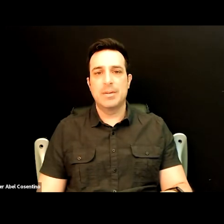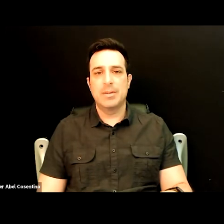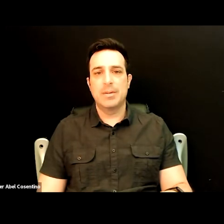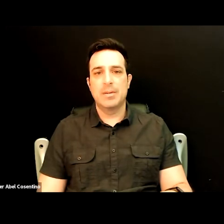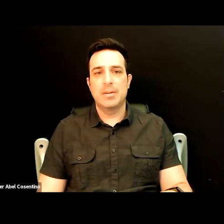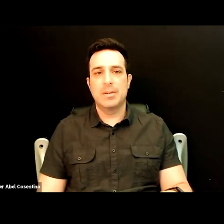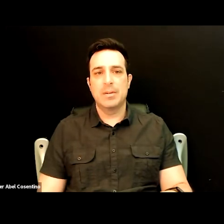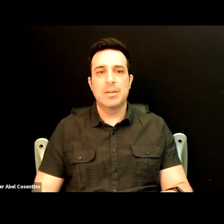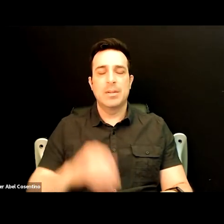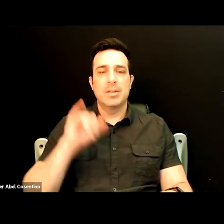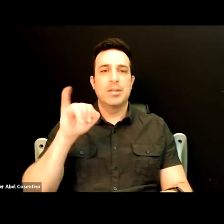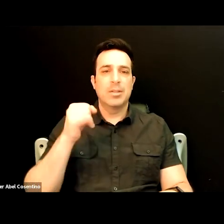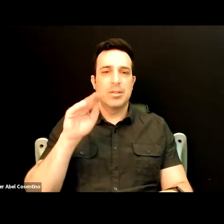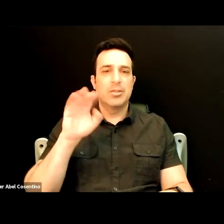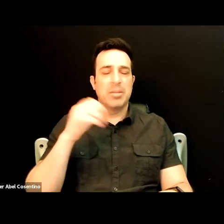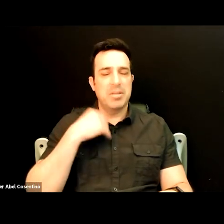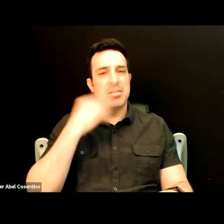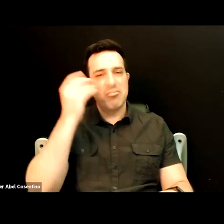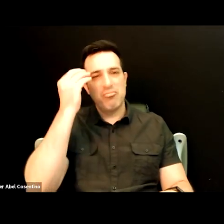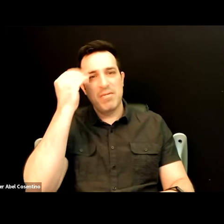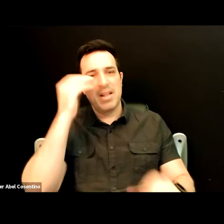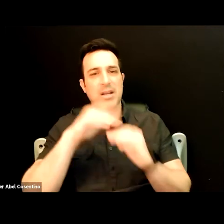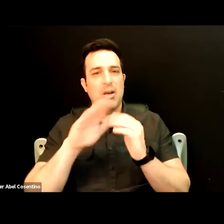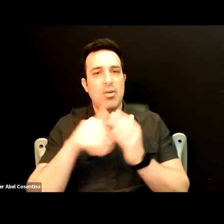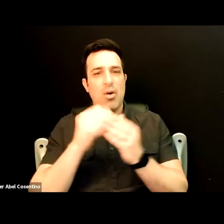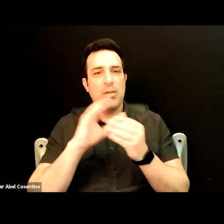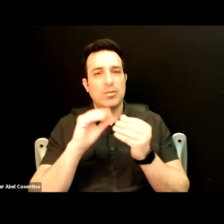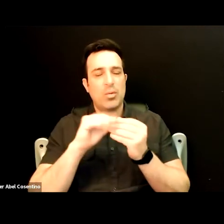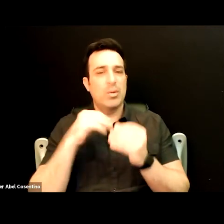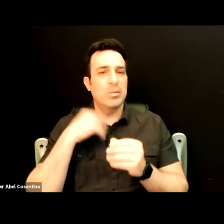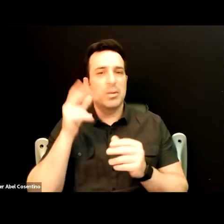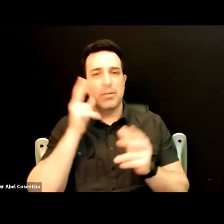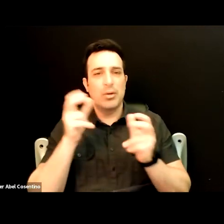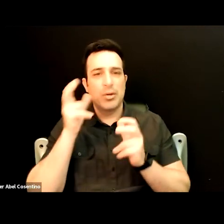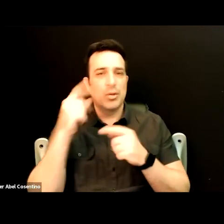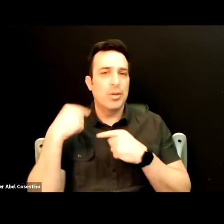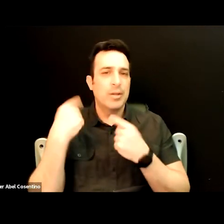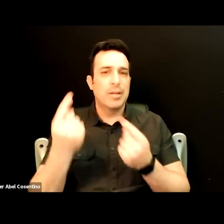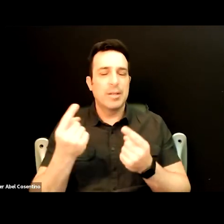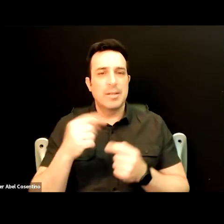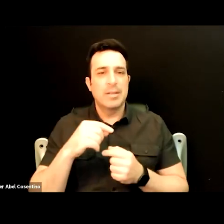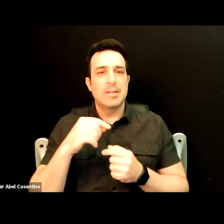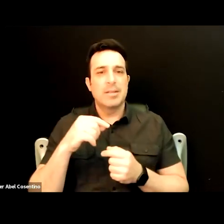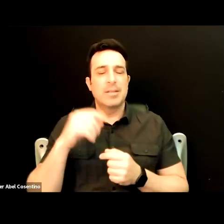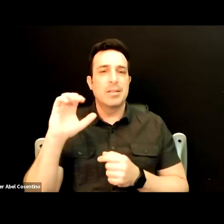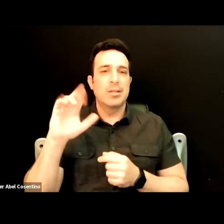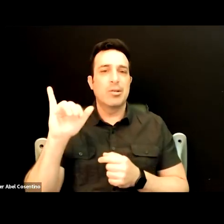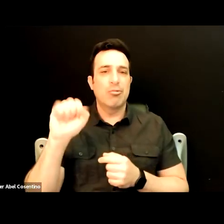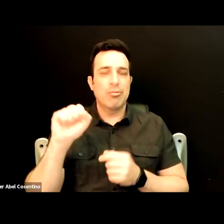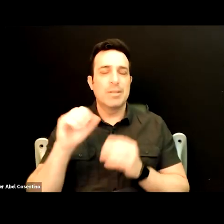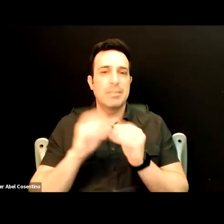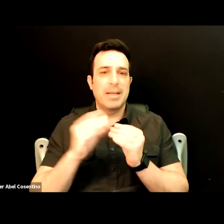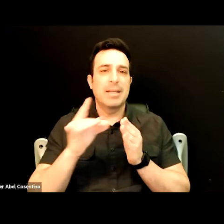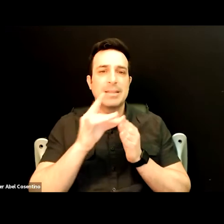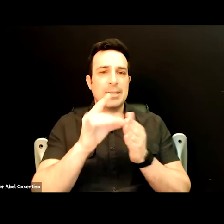I'm just reflecting on all of the stories we've heard over the past CRIS meetings and steering committee